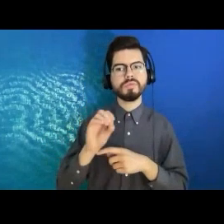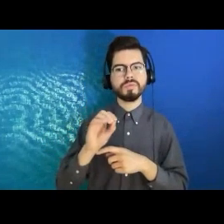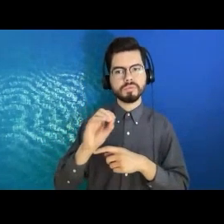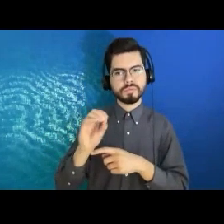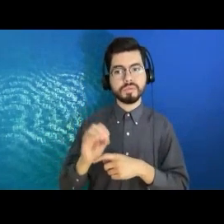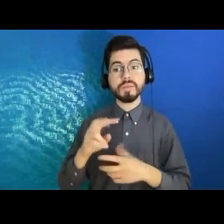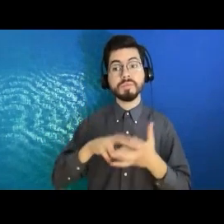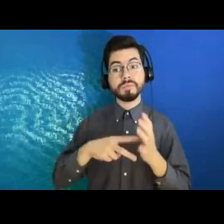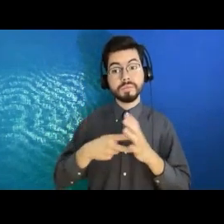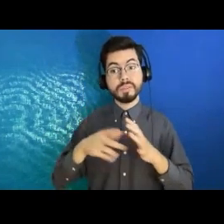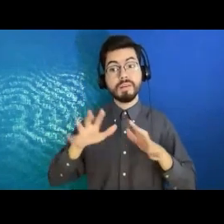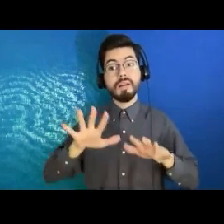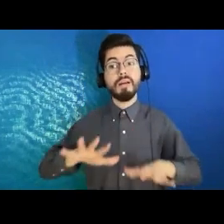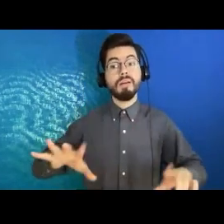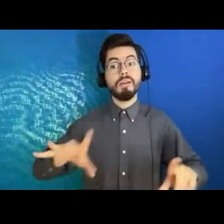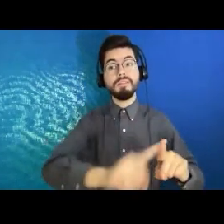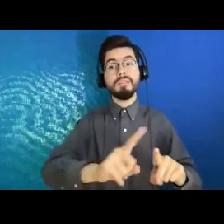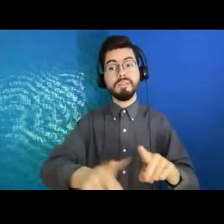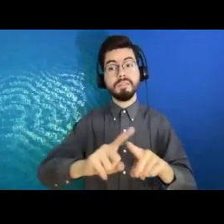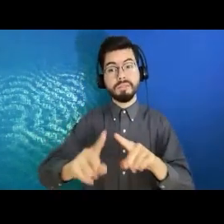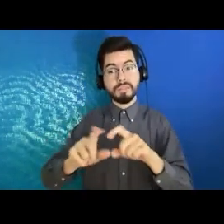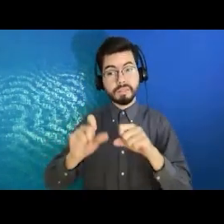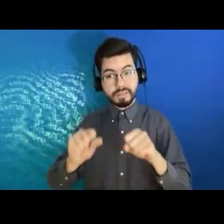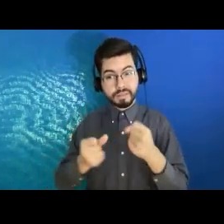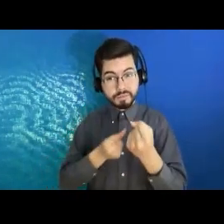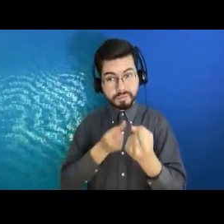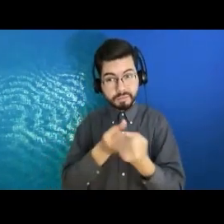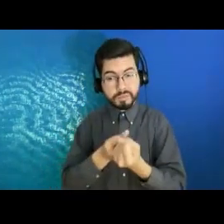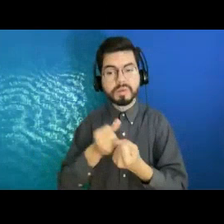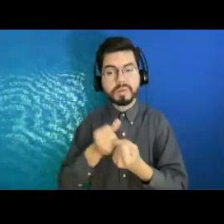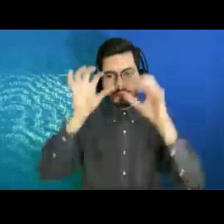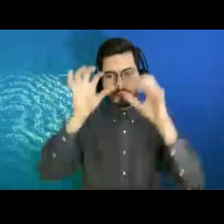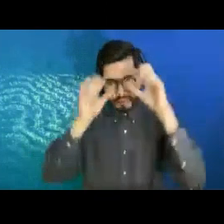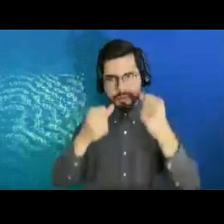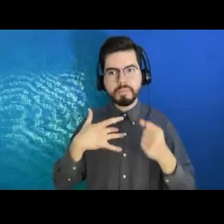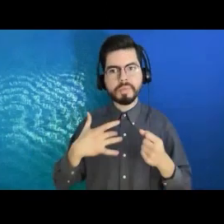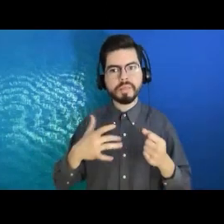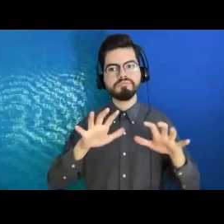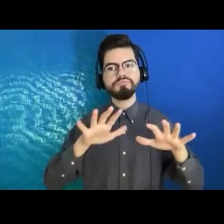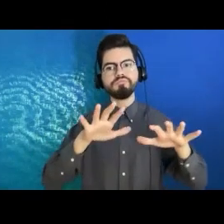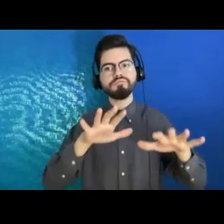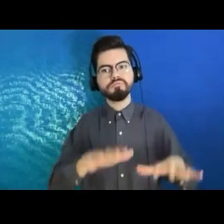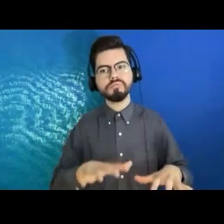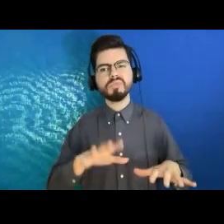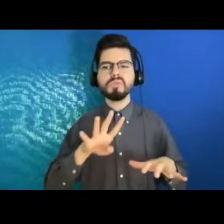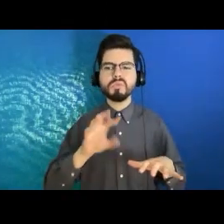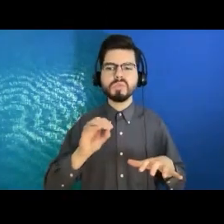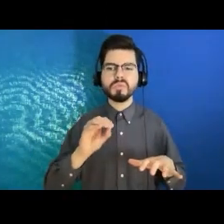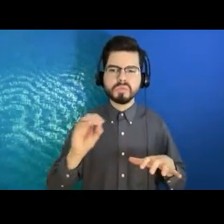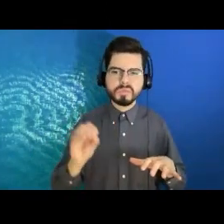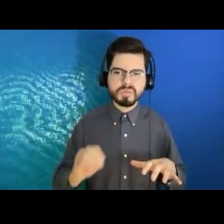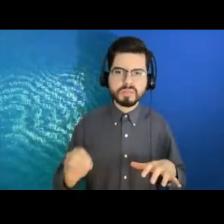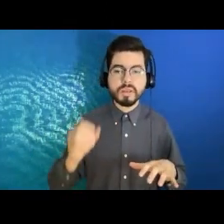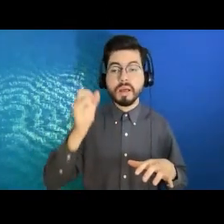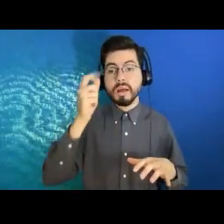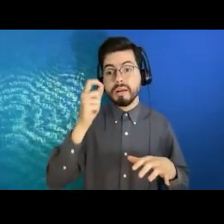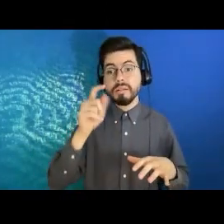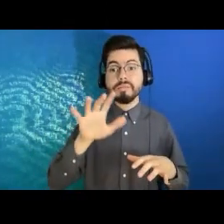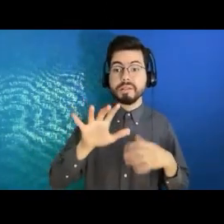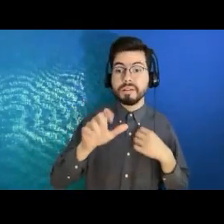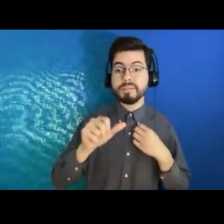in the park. And they use about 5 to 10% of the grasslands of the